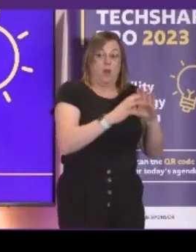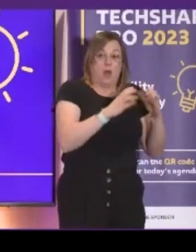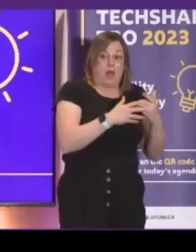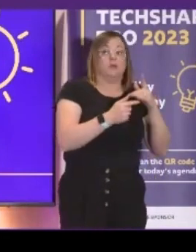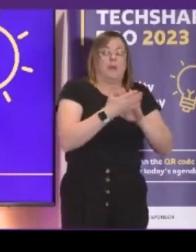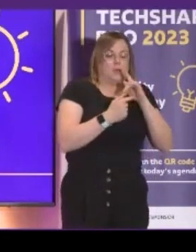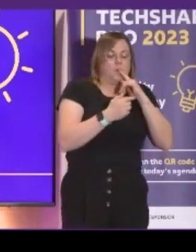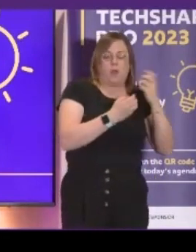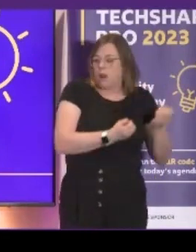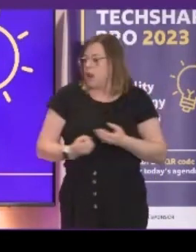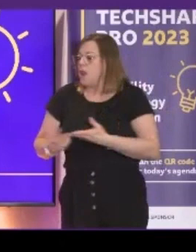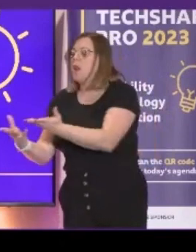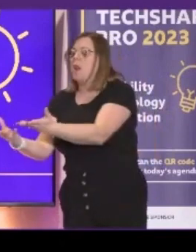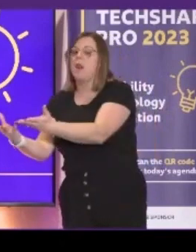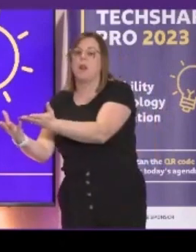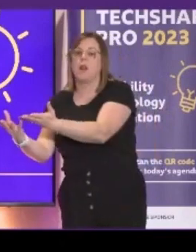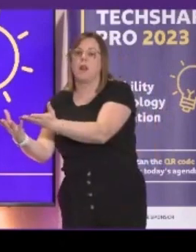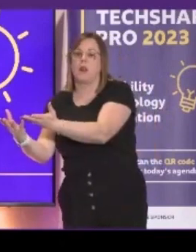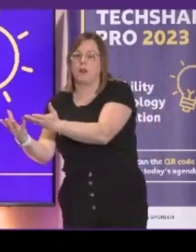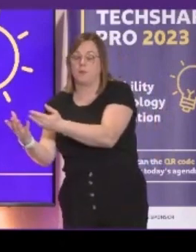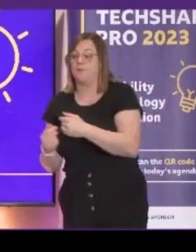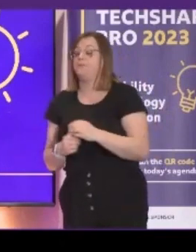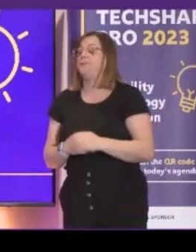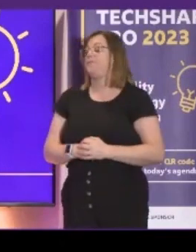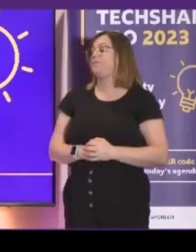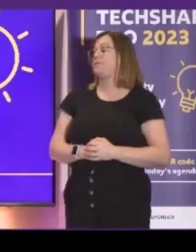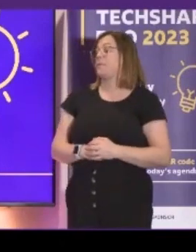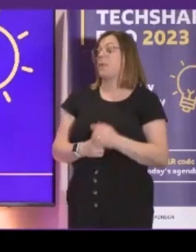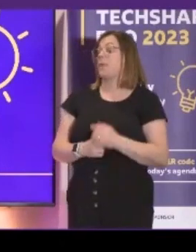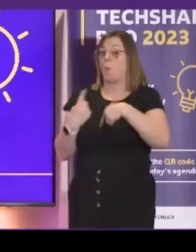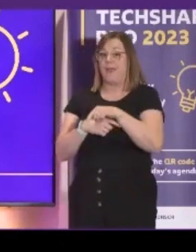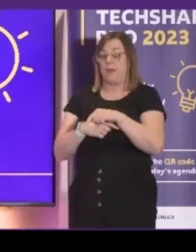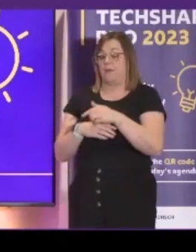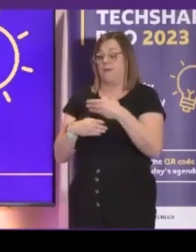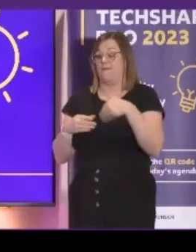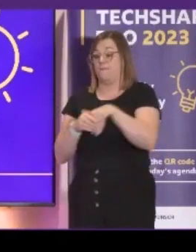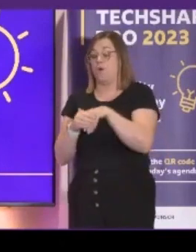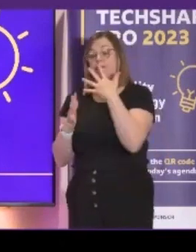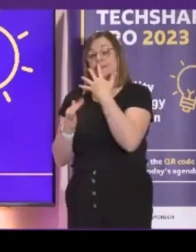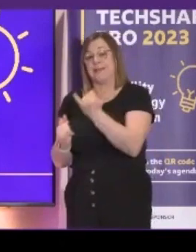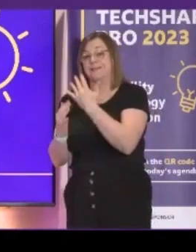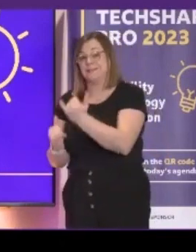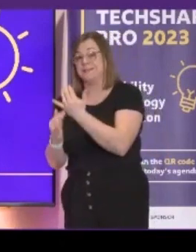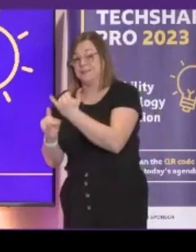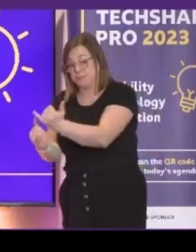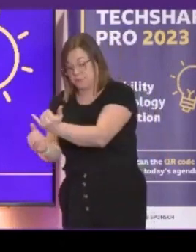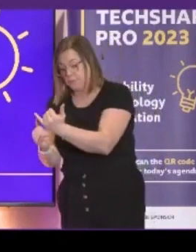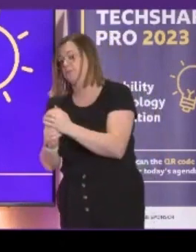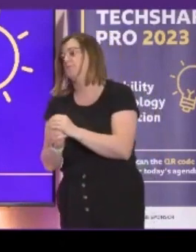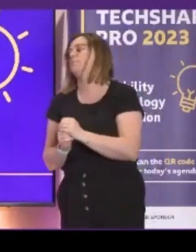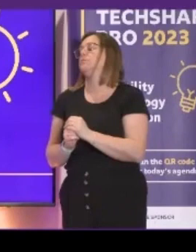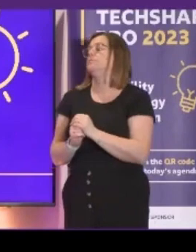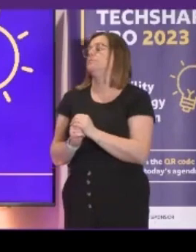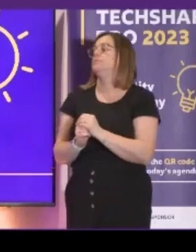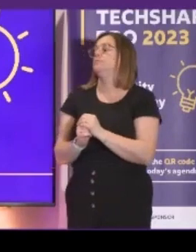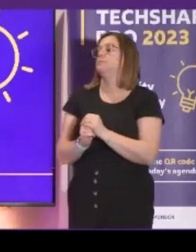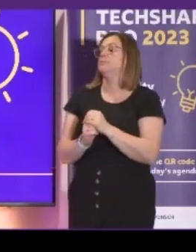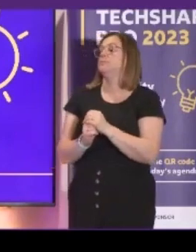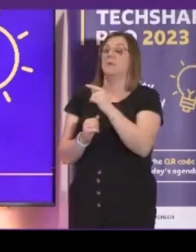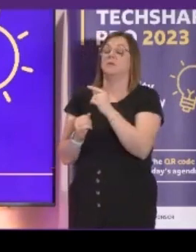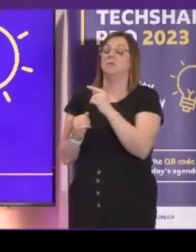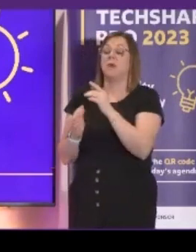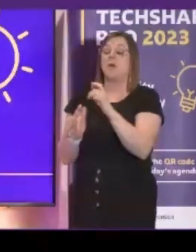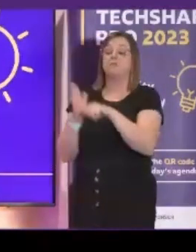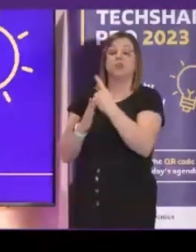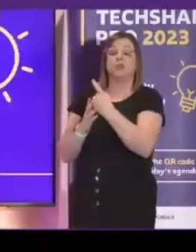chain. They're actively involved in the testing, and let's say when we get to an end of the